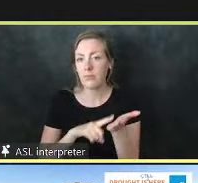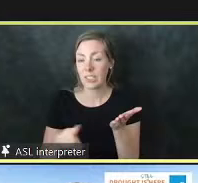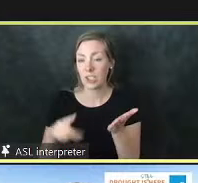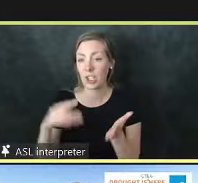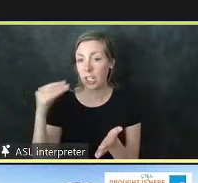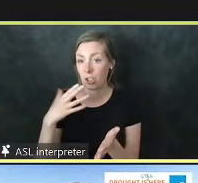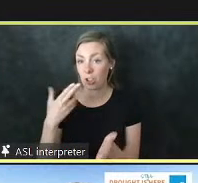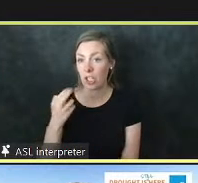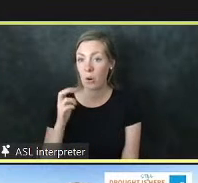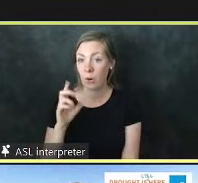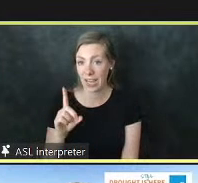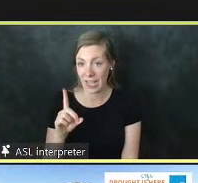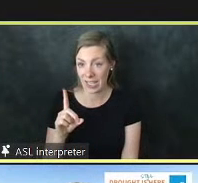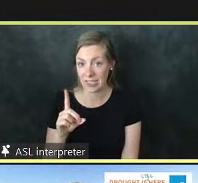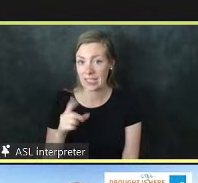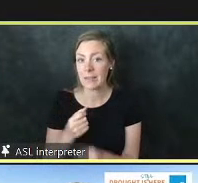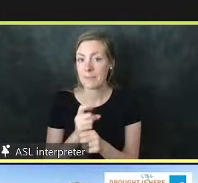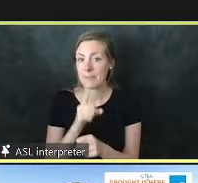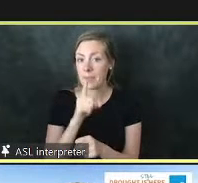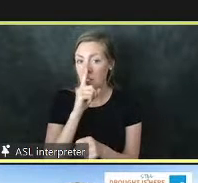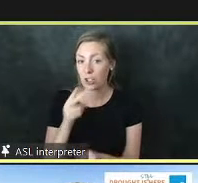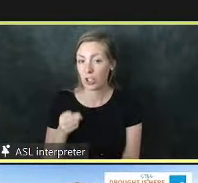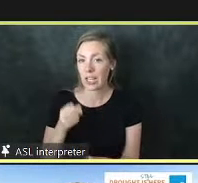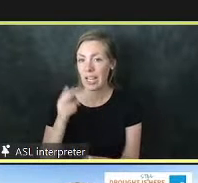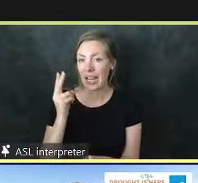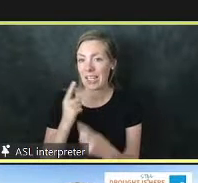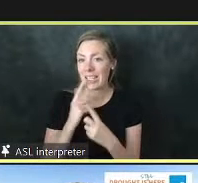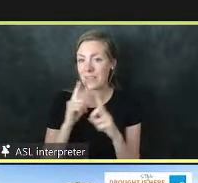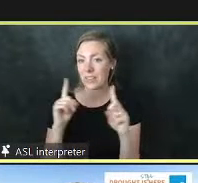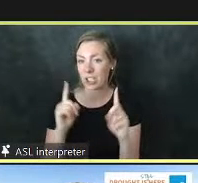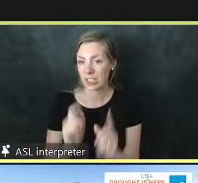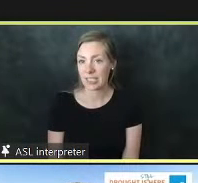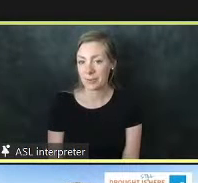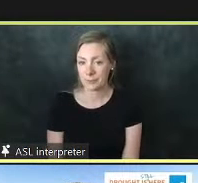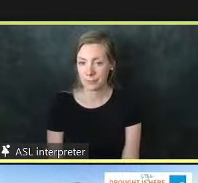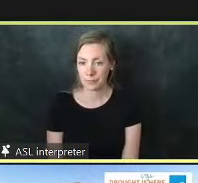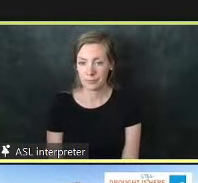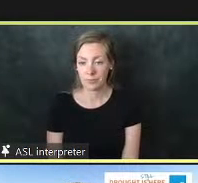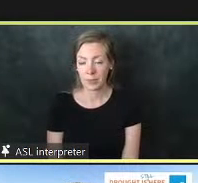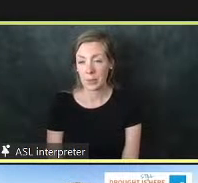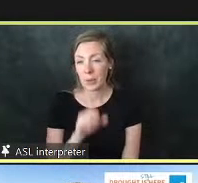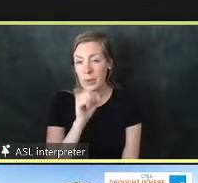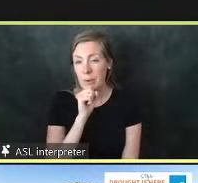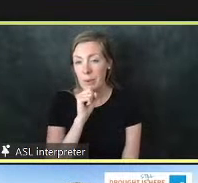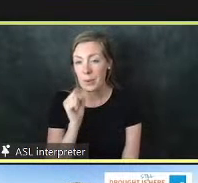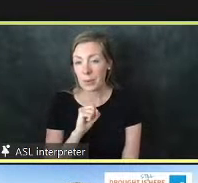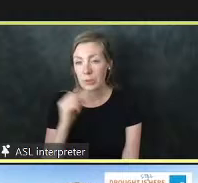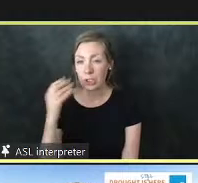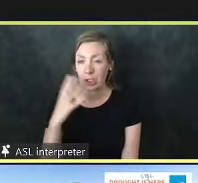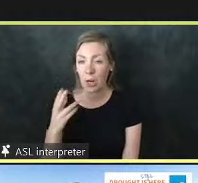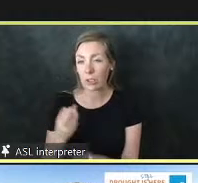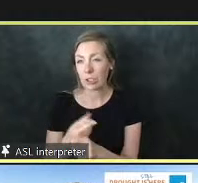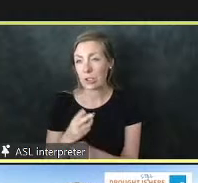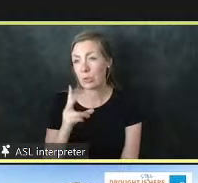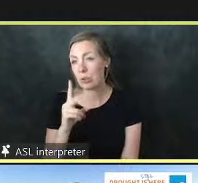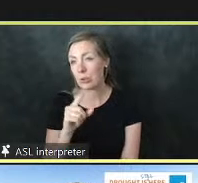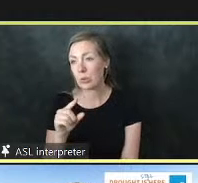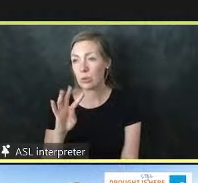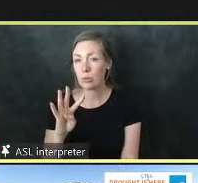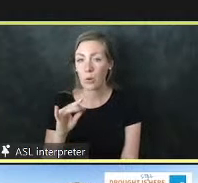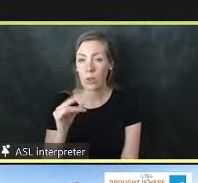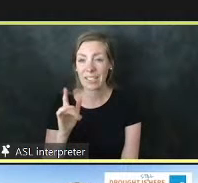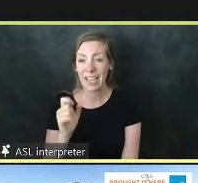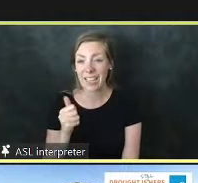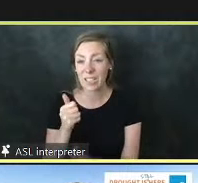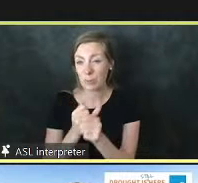también cheque aerators to ensure su high arrostrador efficiency. de agua del baño Your para shower que heads esté use 2 trabajando to 4 bien. gallons per minute, Hay veces